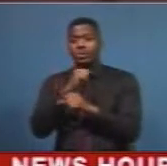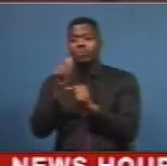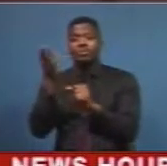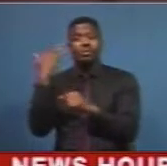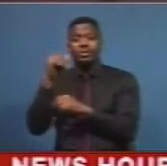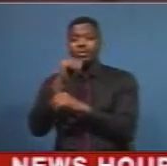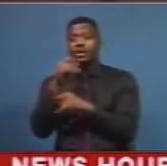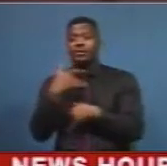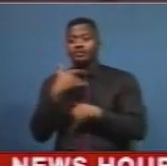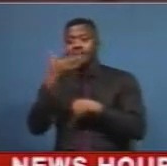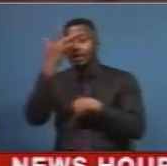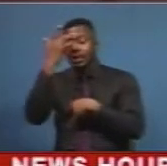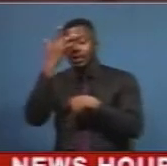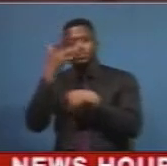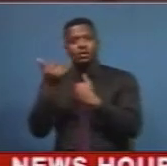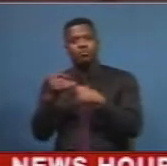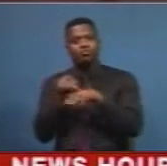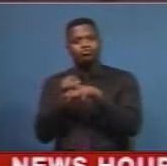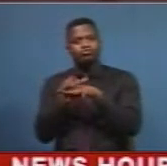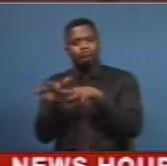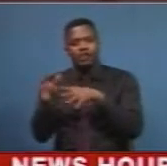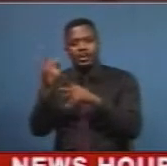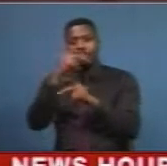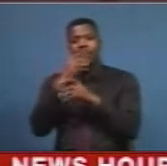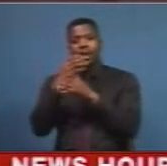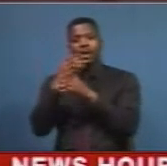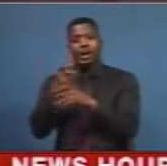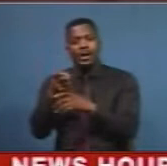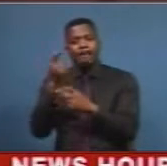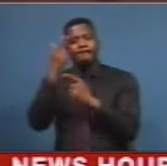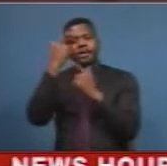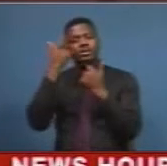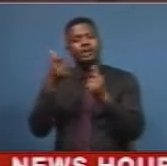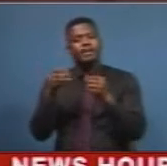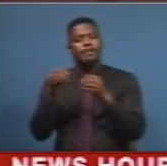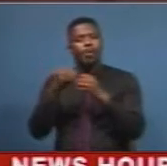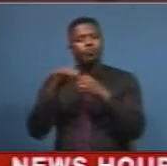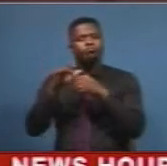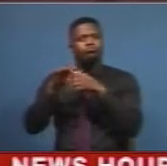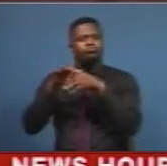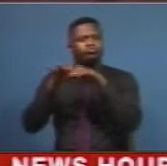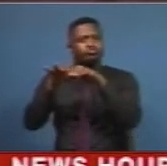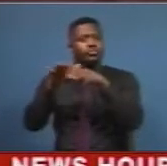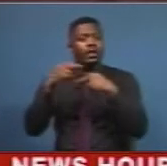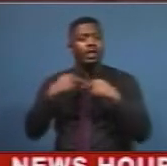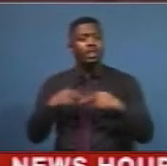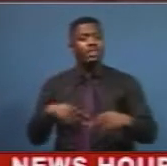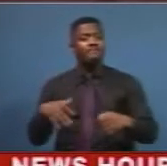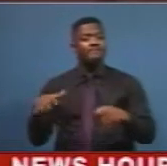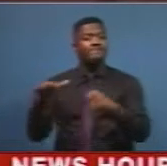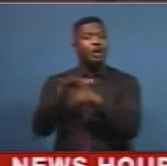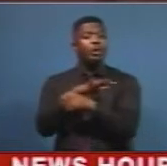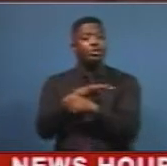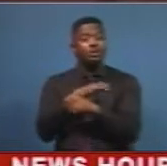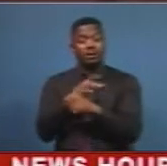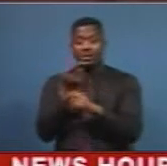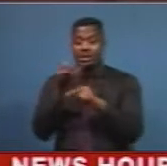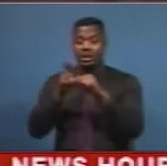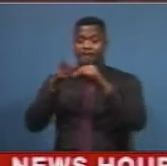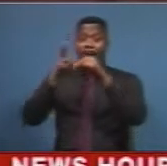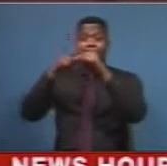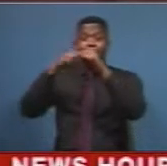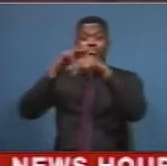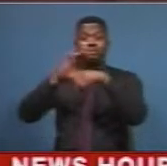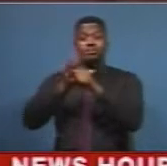patients and caregivers due to overcrowding at health centers. With an upsurge in COVID-19 cases